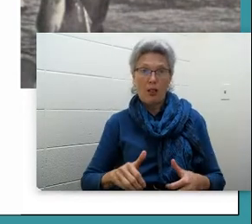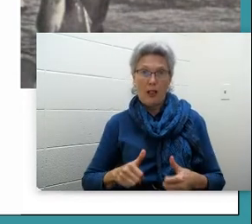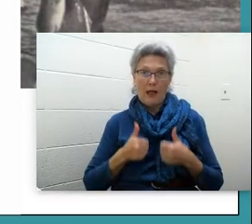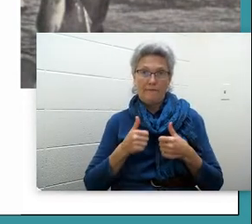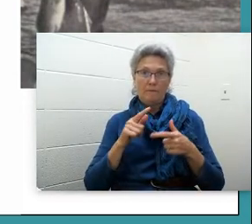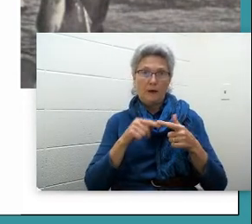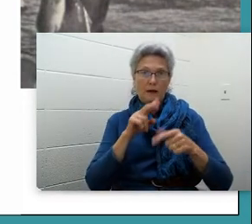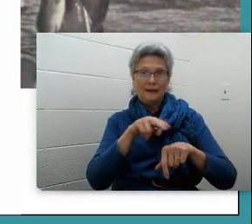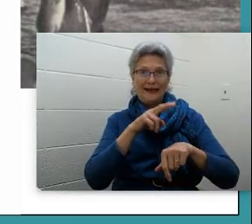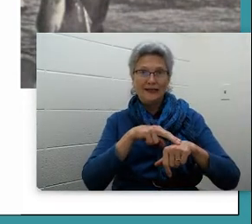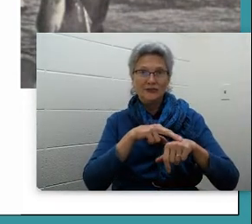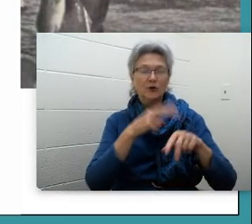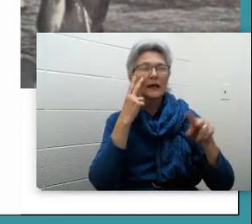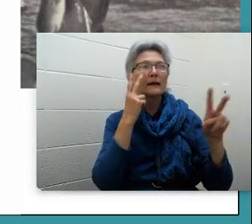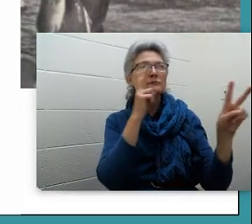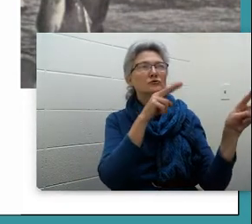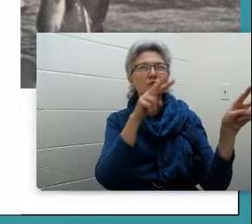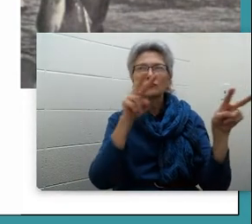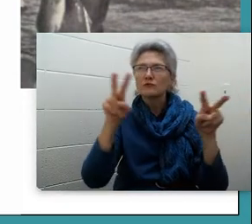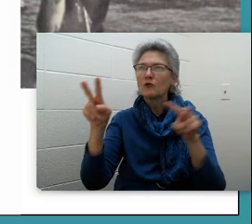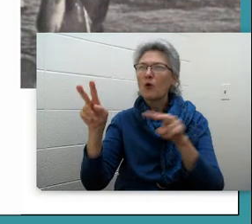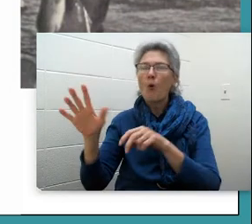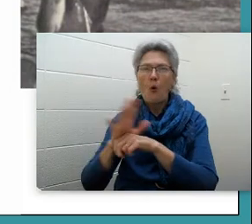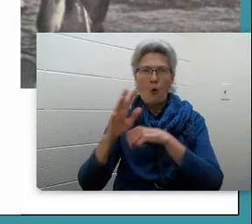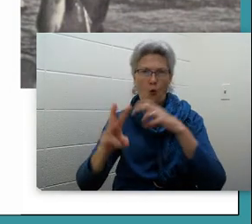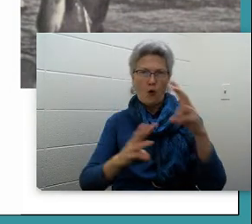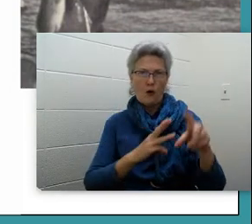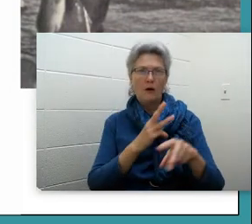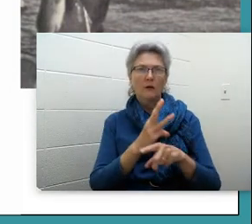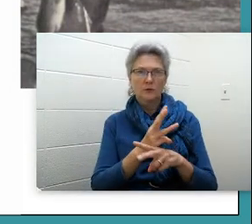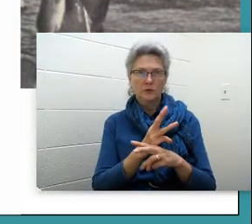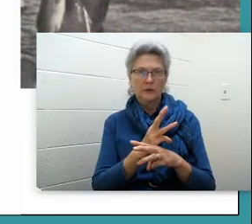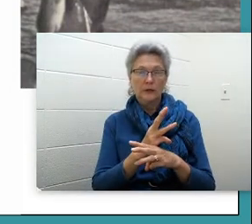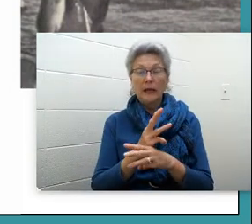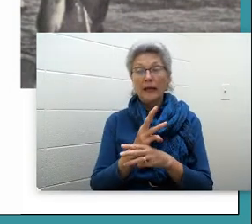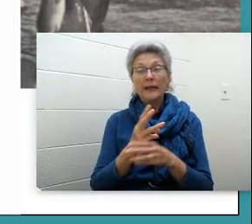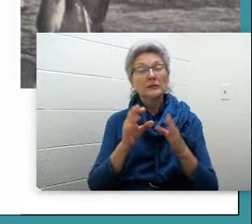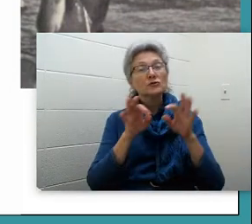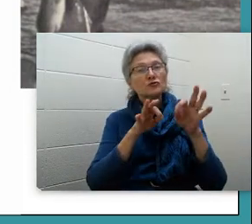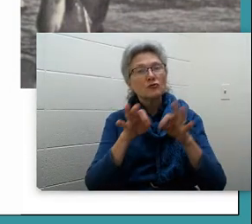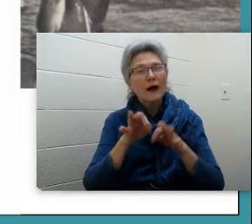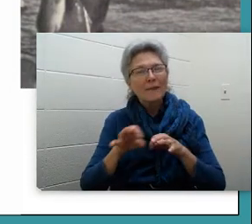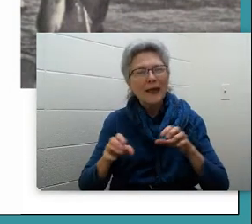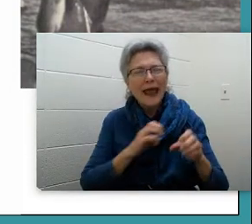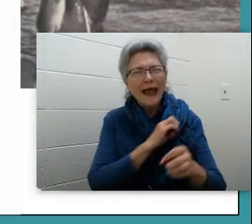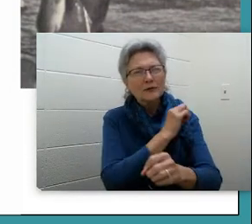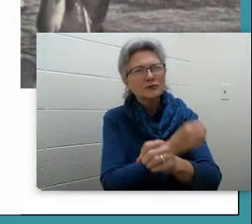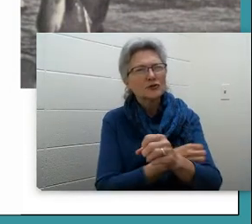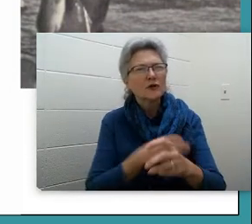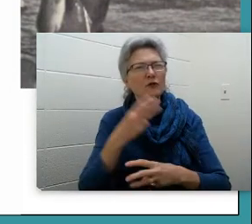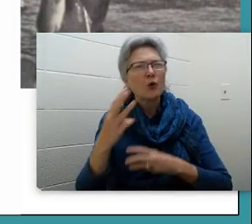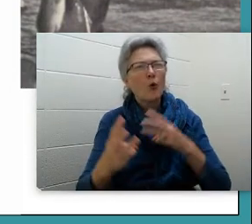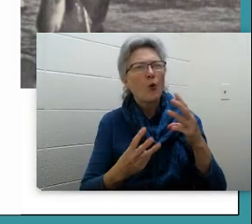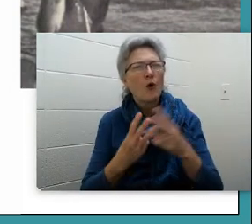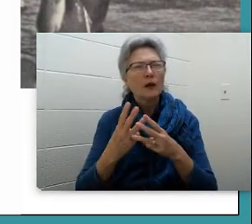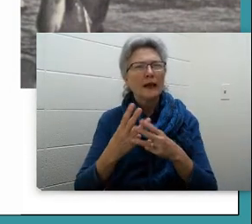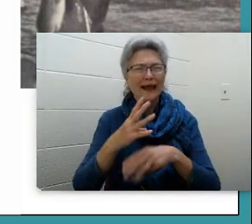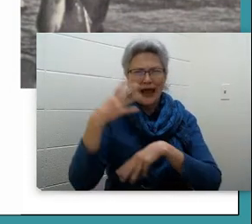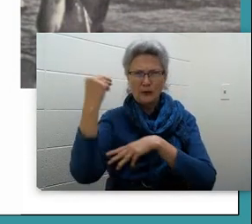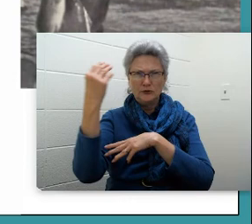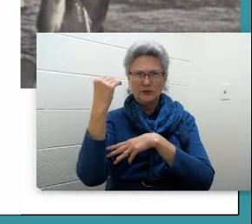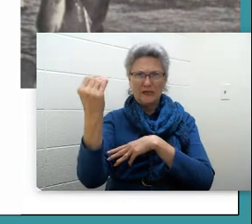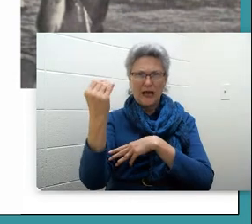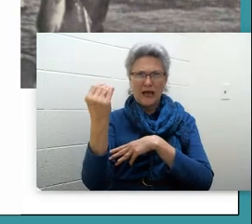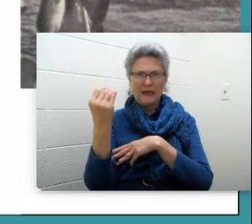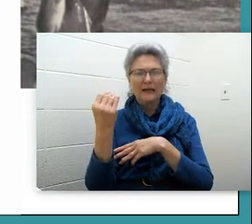He observed the world around him. He brought out its energy in a personal way, giving it a deeper, emotional meaning.